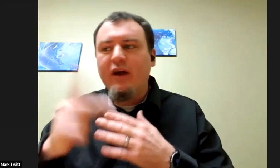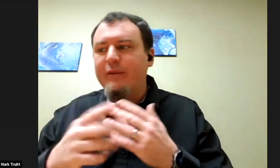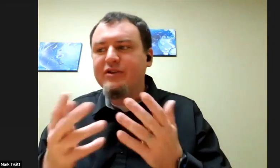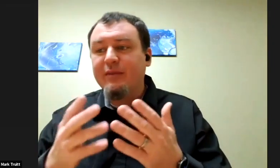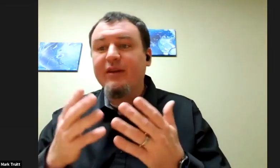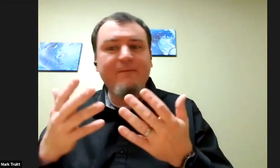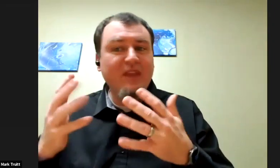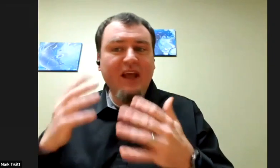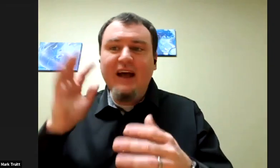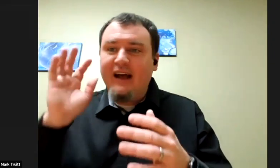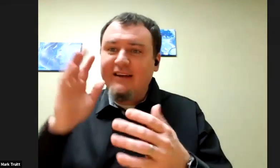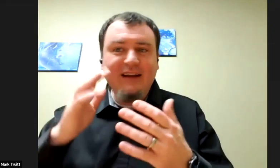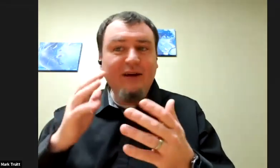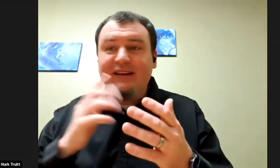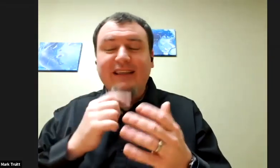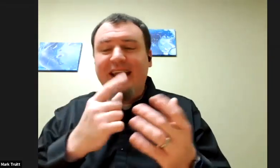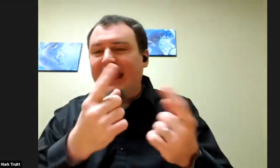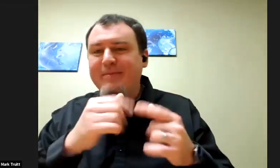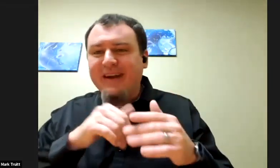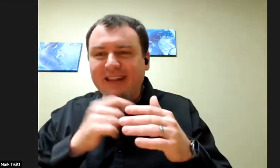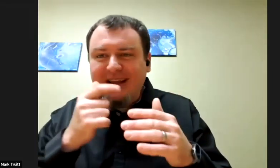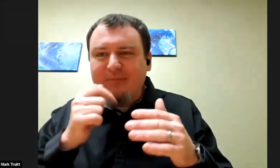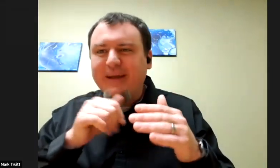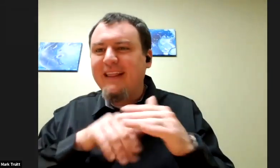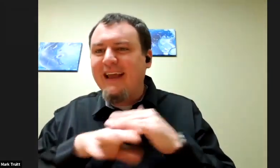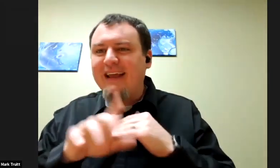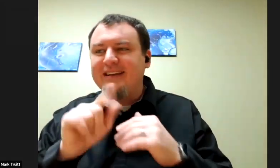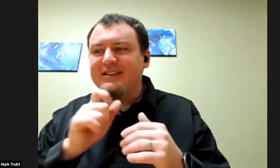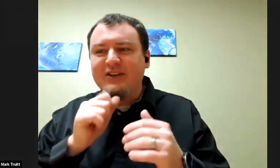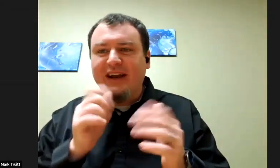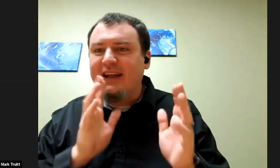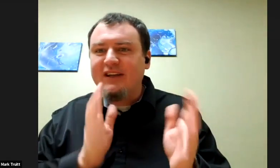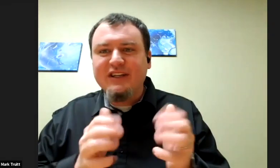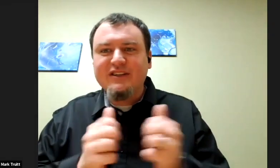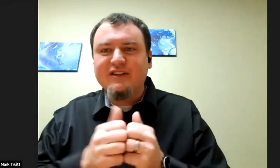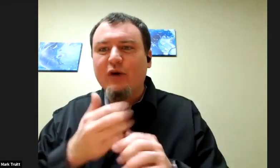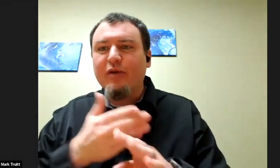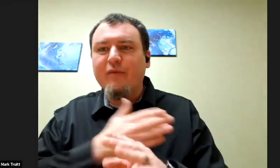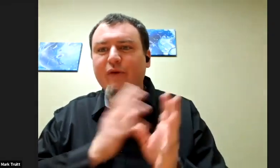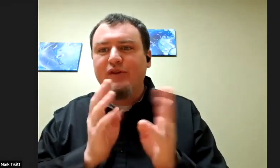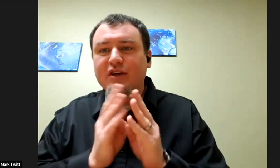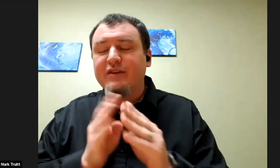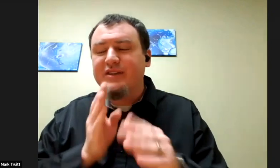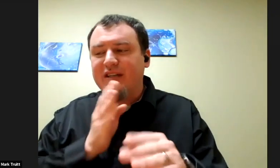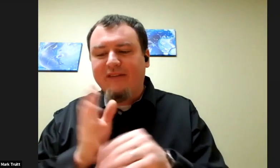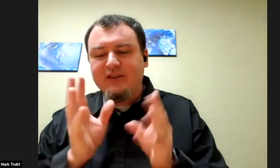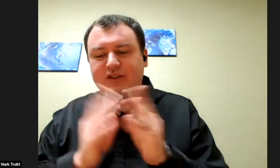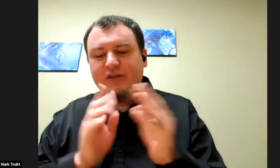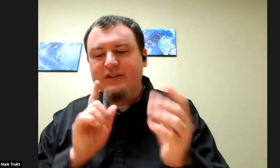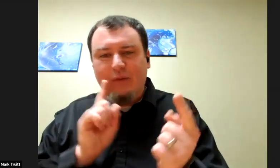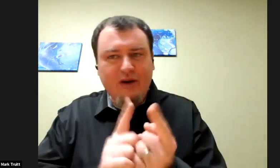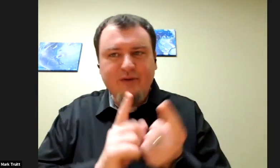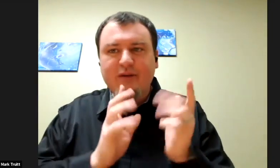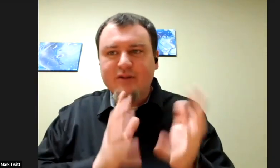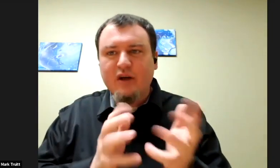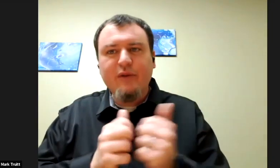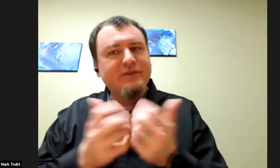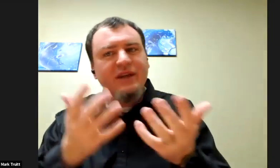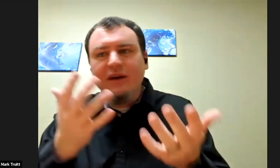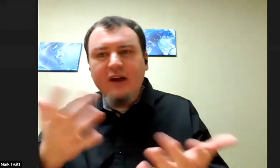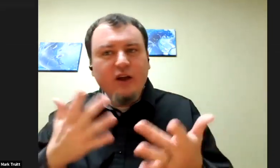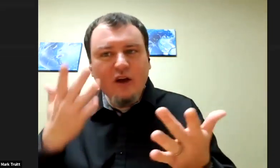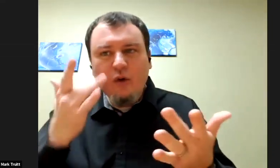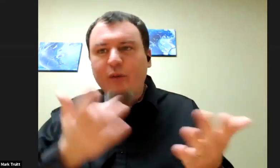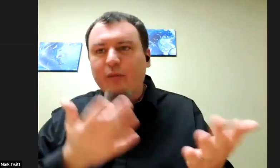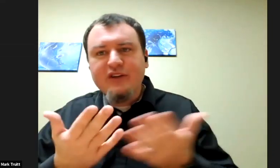deaf program or something. They came in a little bit late, so I didn't get a chance to talk to them before the service. After the service, I went up to them, talked to them,